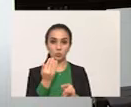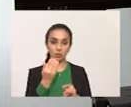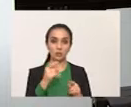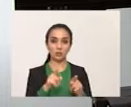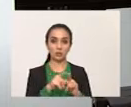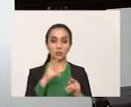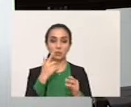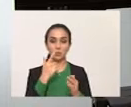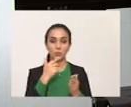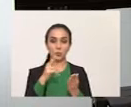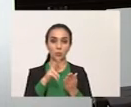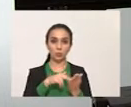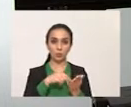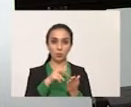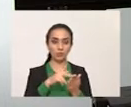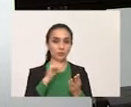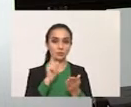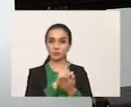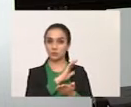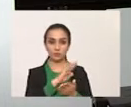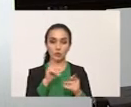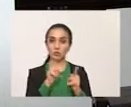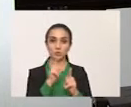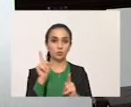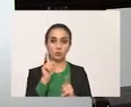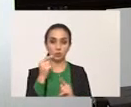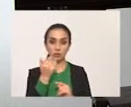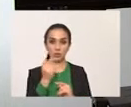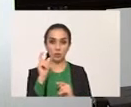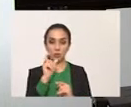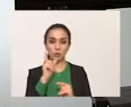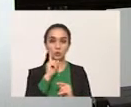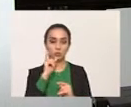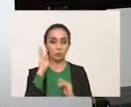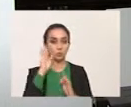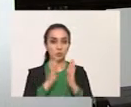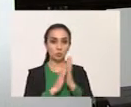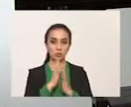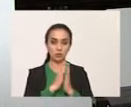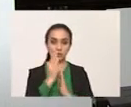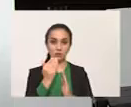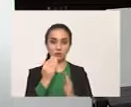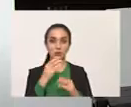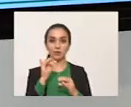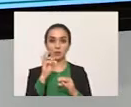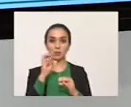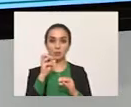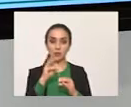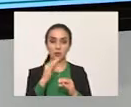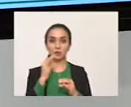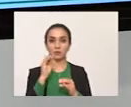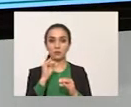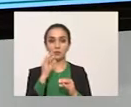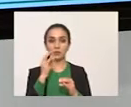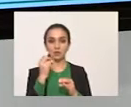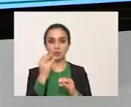Ularni bo'yoq bilan bo'yash muhim emas, chunki ko'k yashil suv o'tlarining tanasida